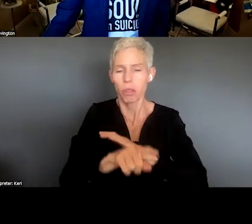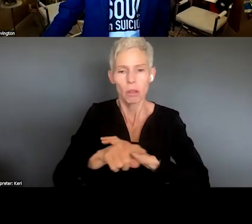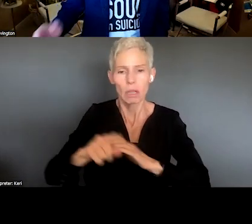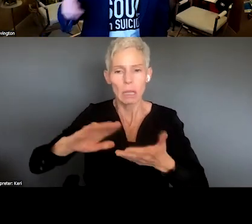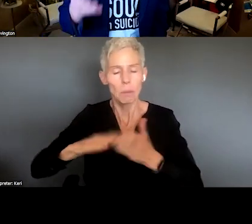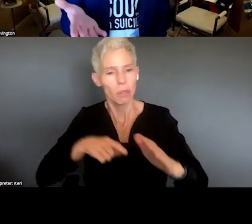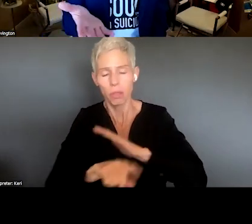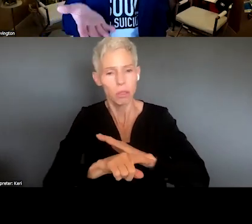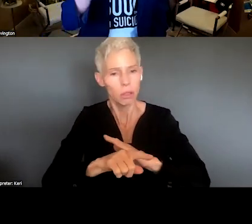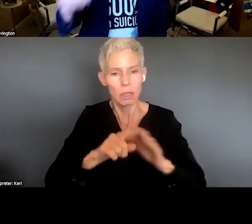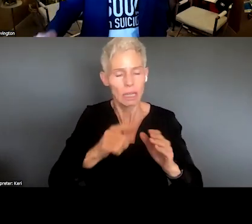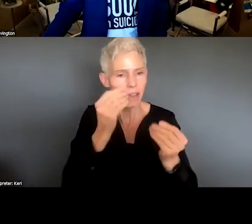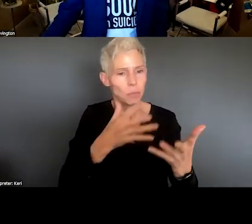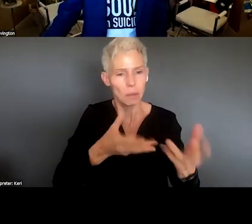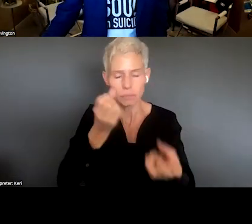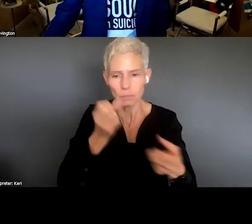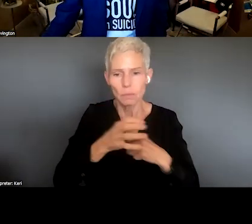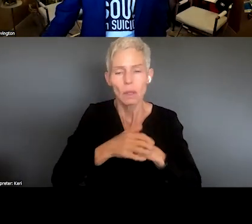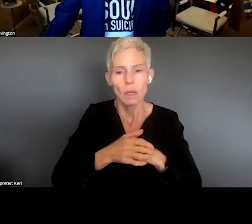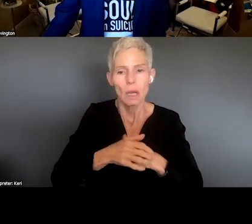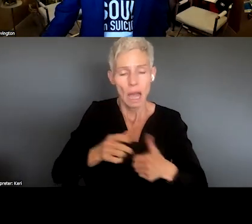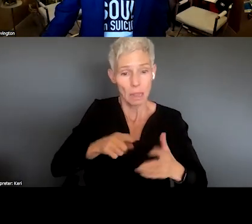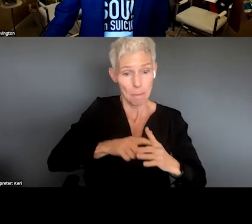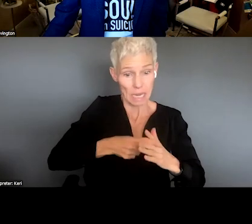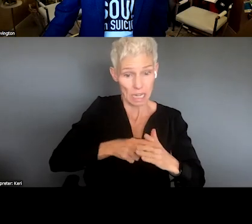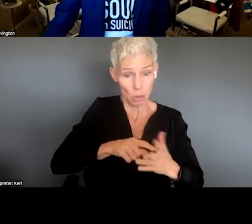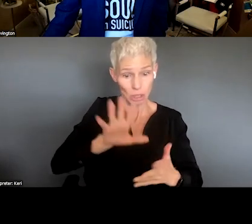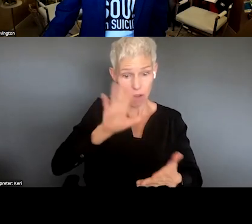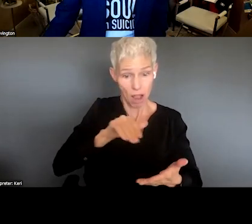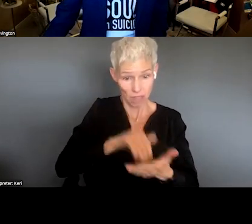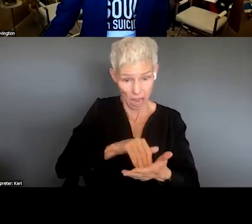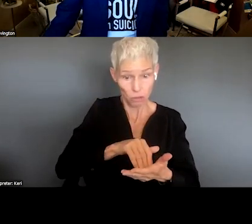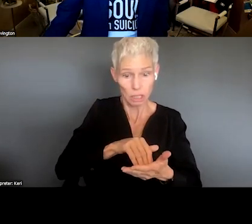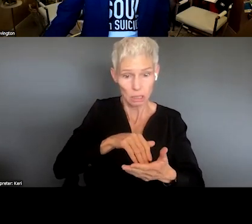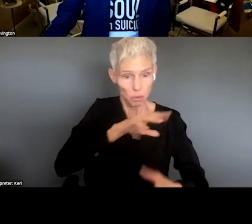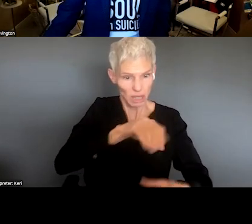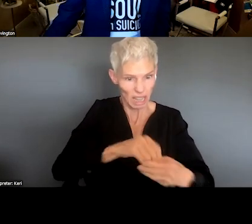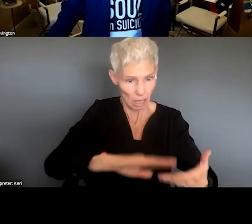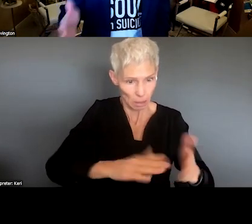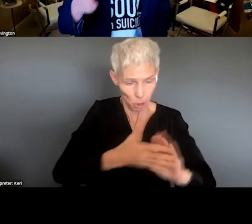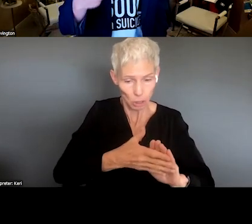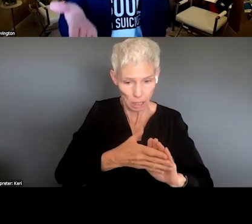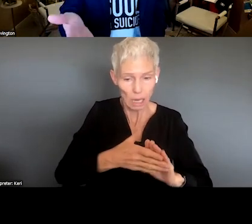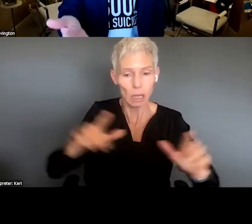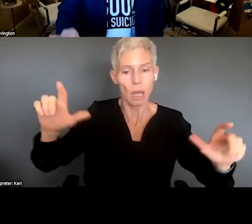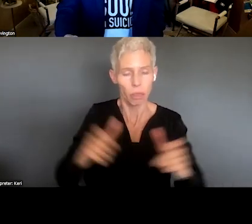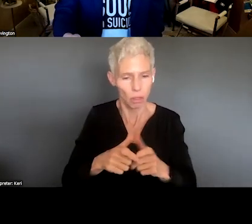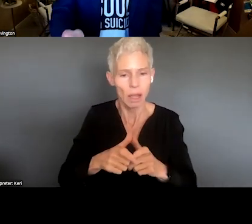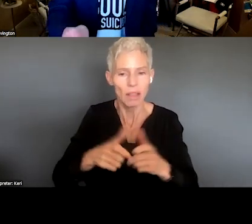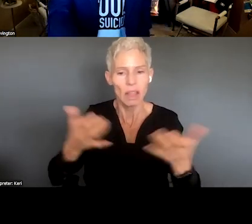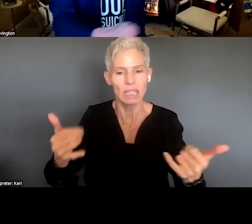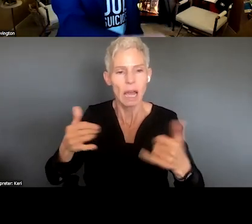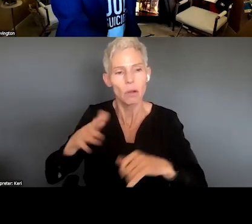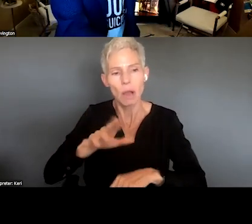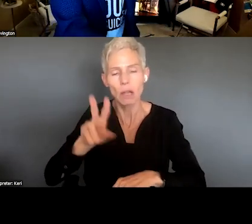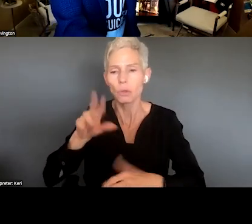But we've gone from that original. I think we had almost 5,000 in the community, and we're back up above 2,000 now. You'll also get access to, not